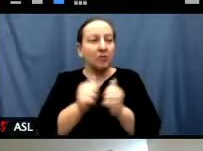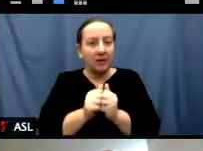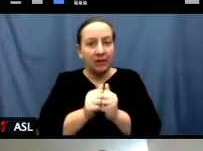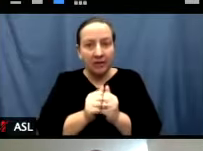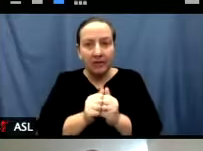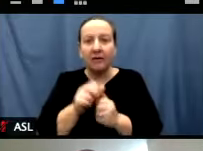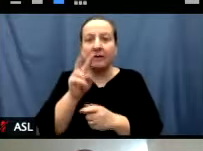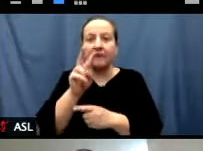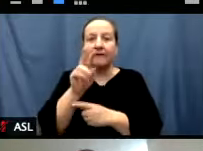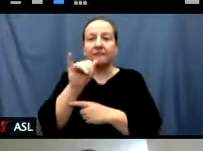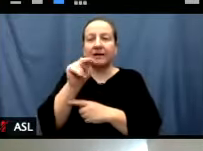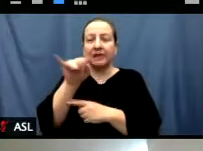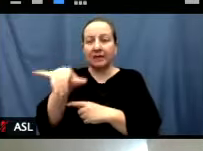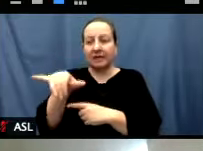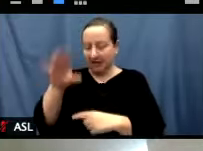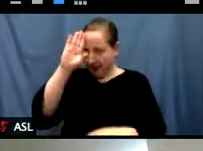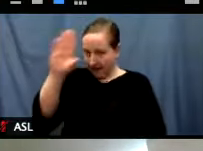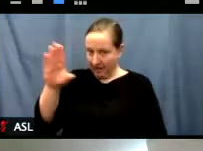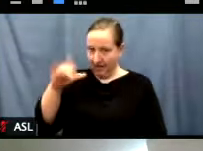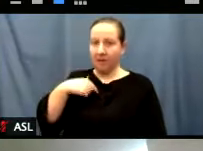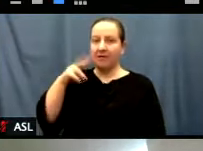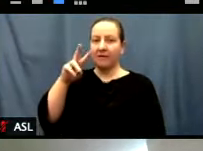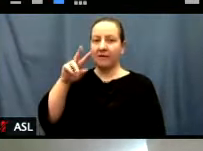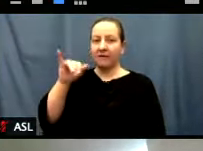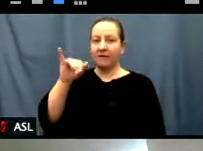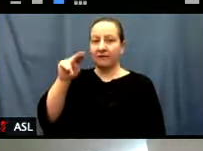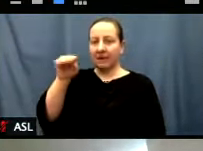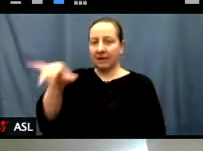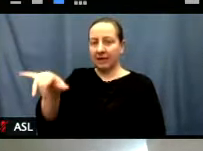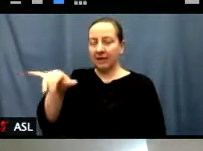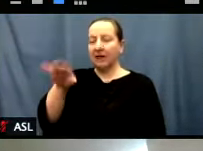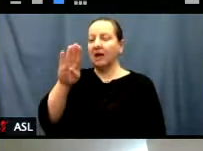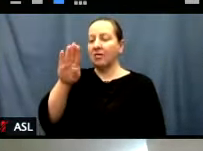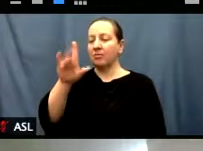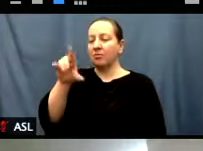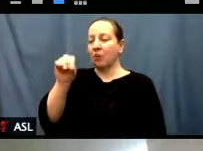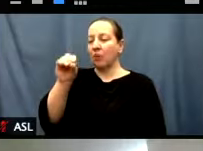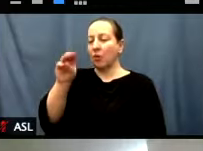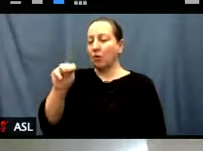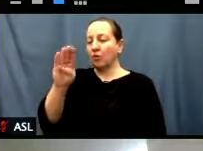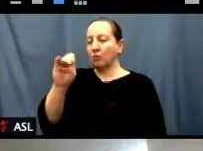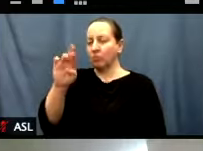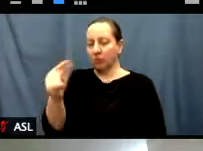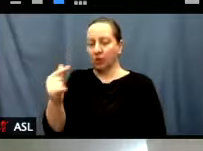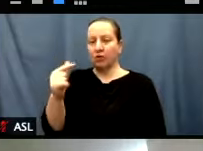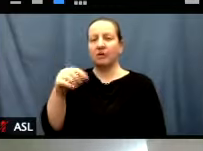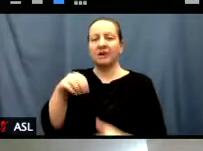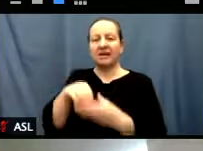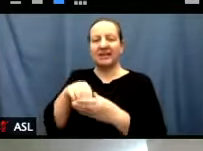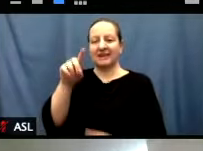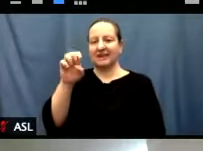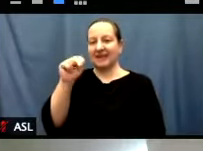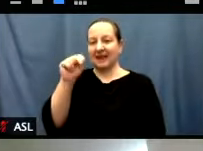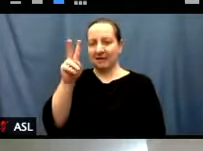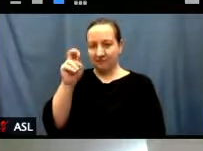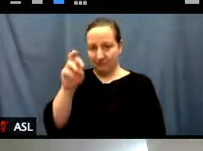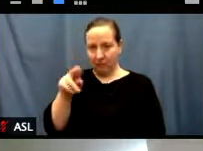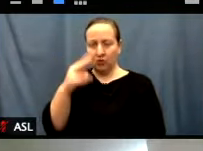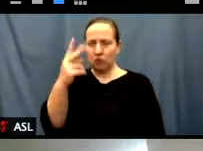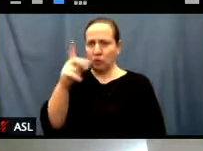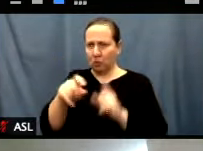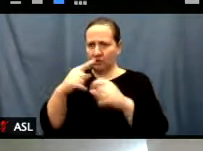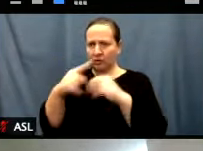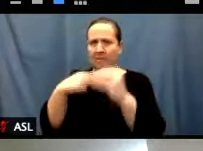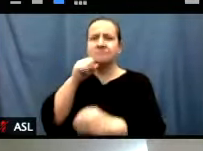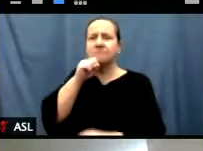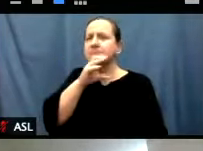Thank you. Good morning. This is Vinny Del Giudice at Bloomberg News and Question in Denver. Two questions regarding seniors. Number